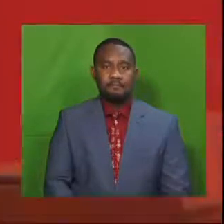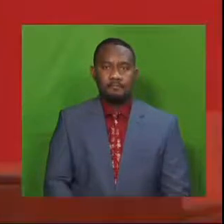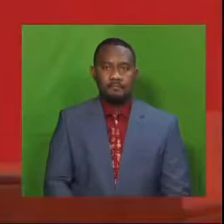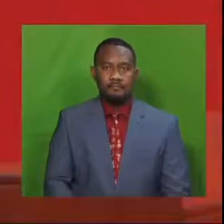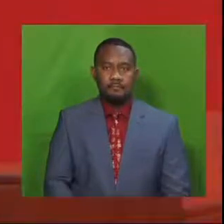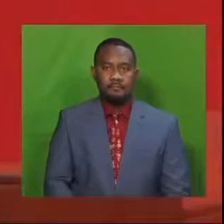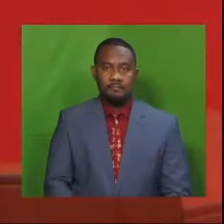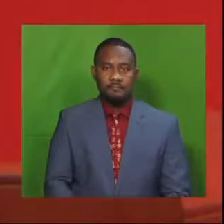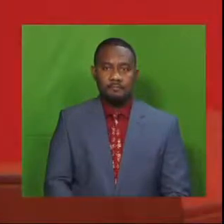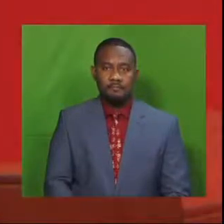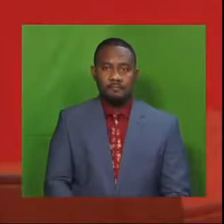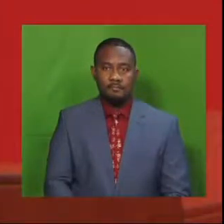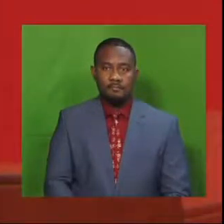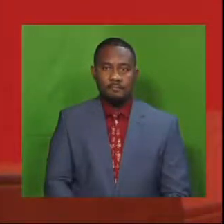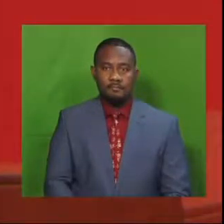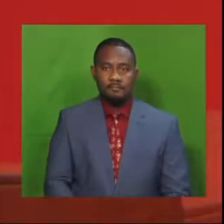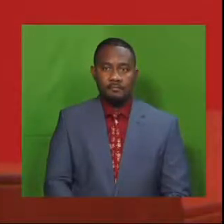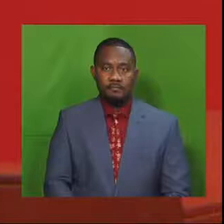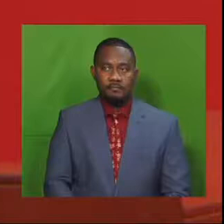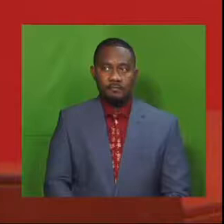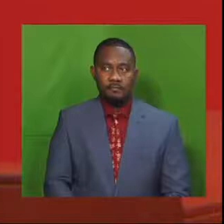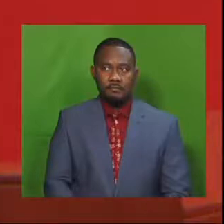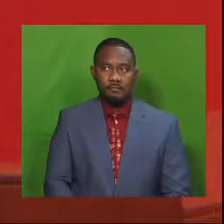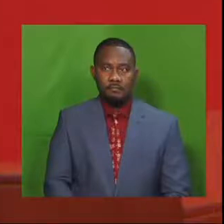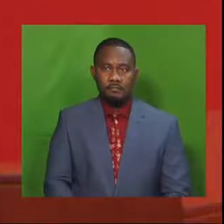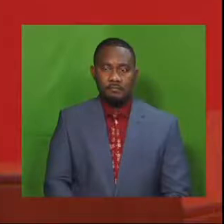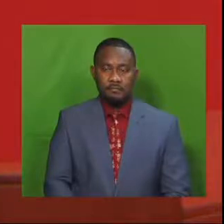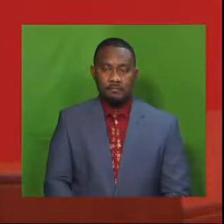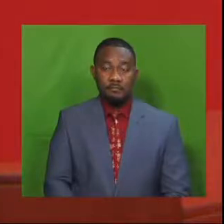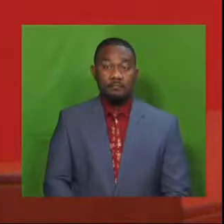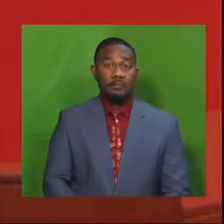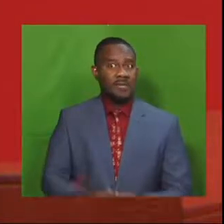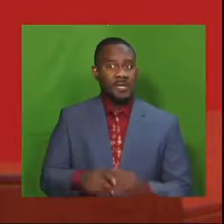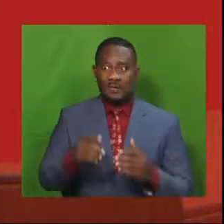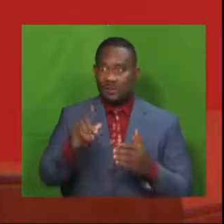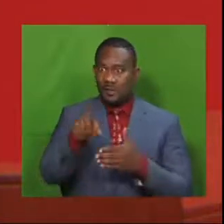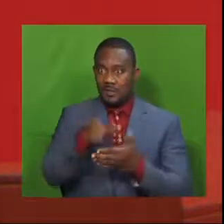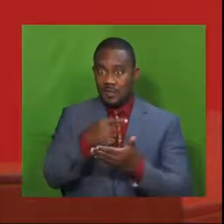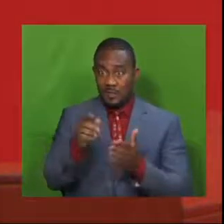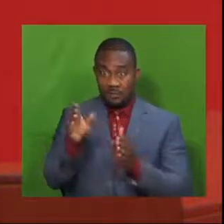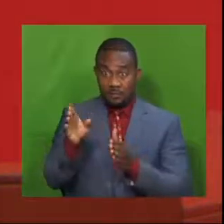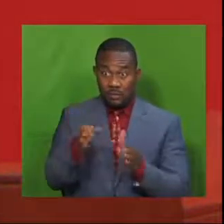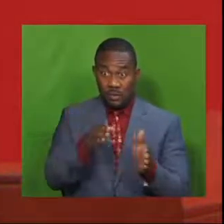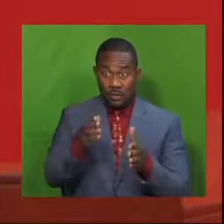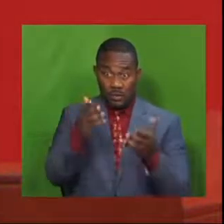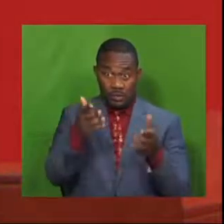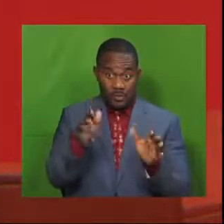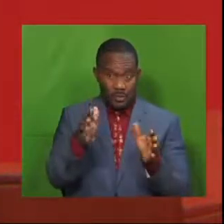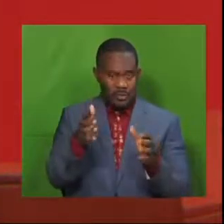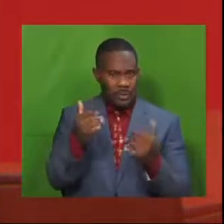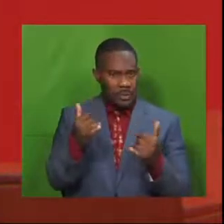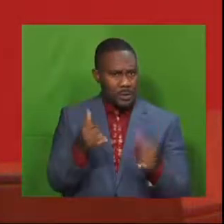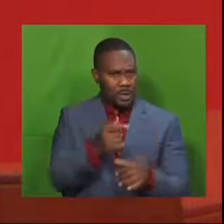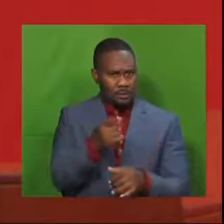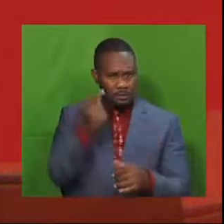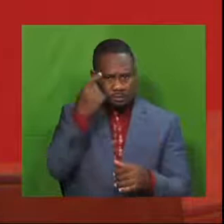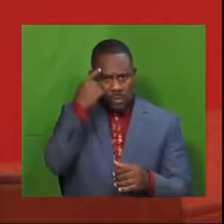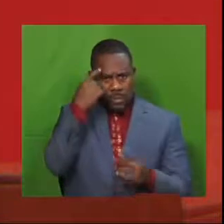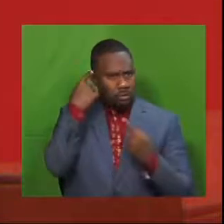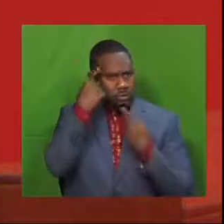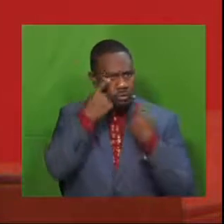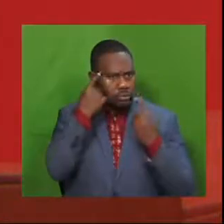Yes, honourable members, the program for the ensuing week has been presented to us. It is for the consideration of the